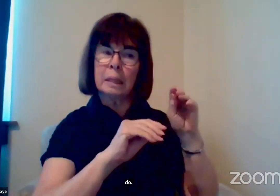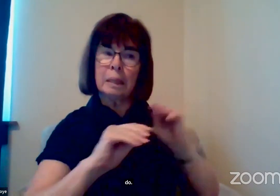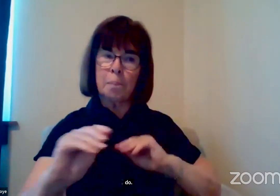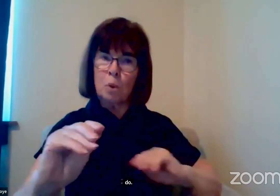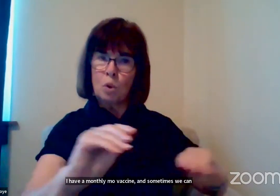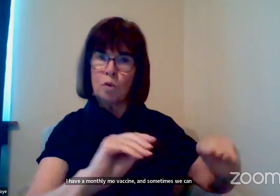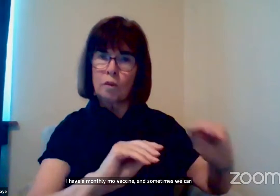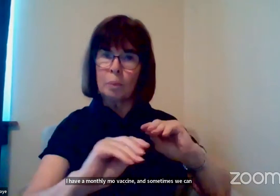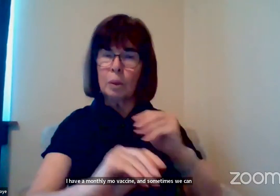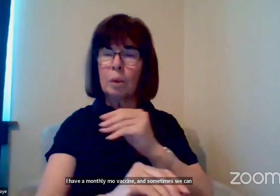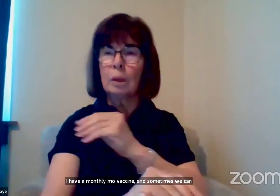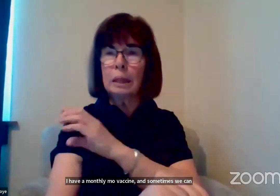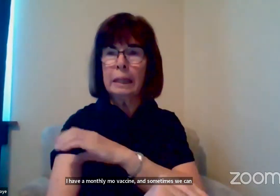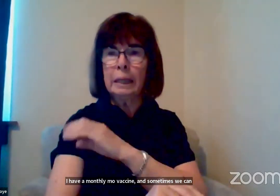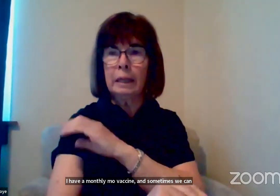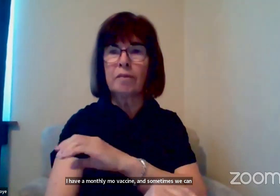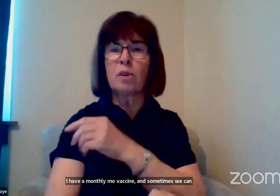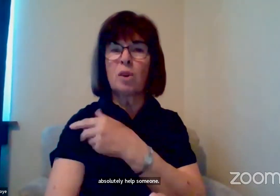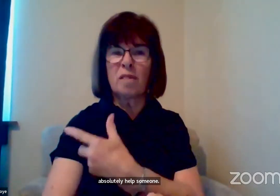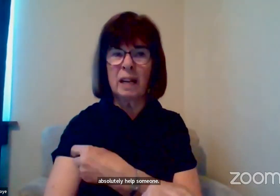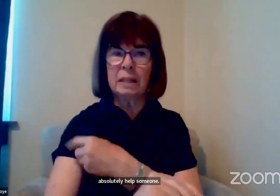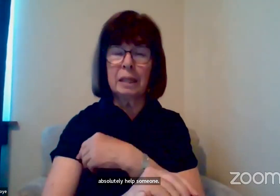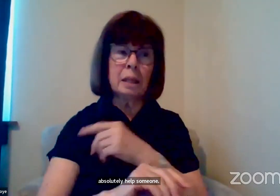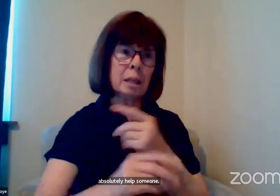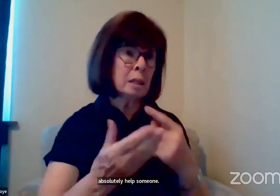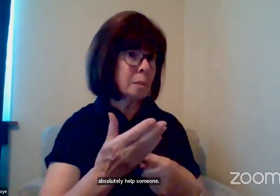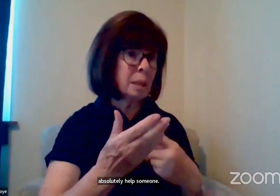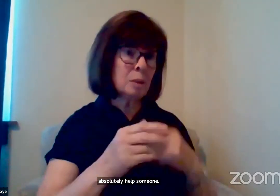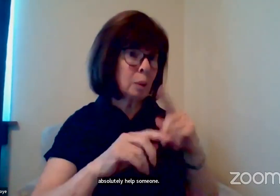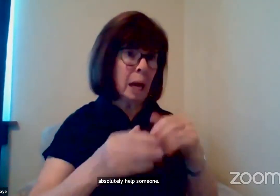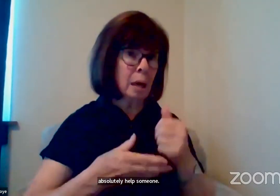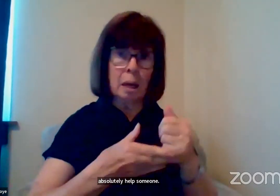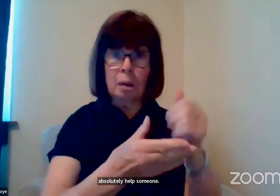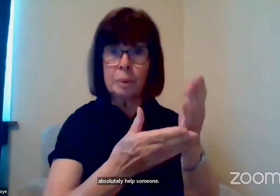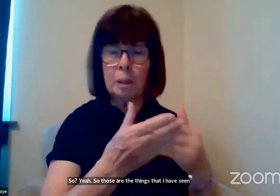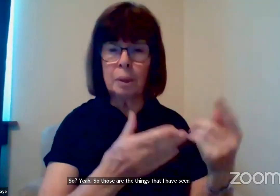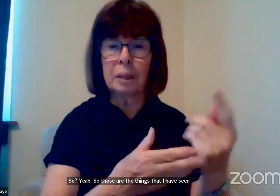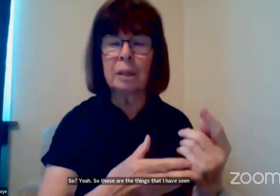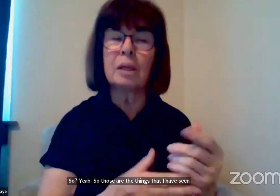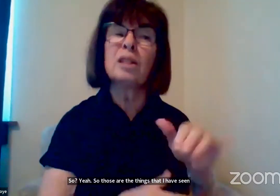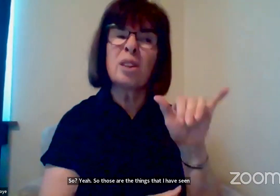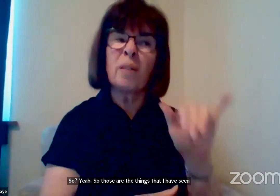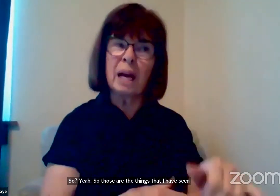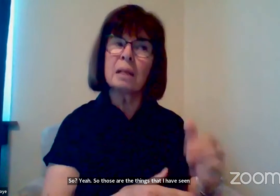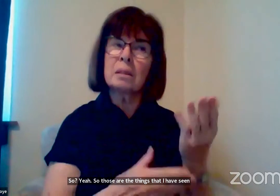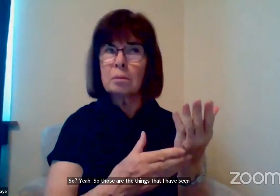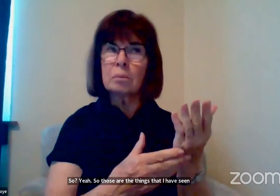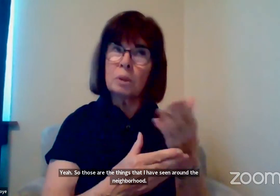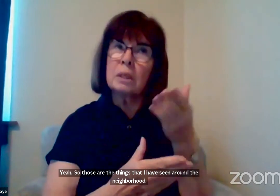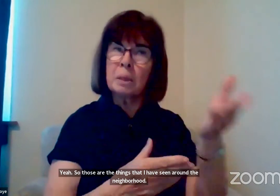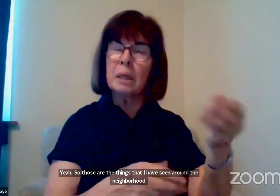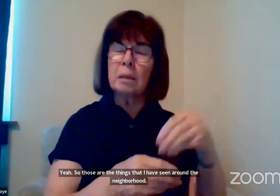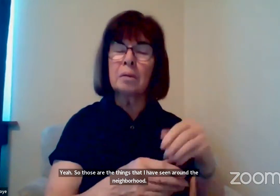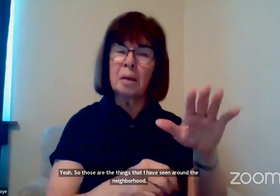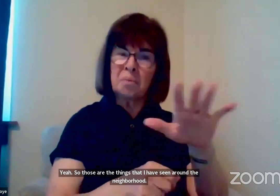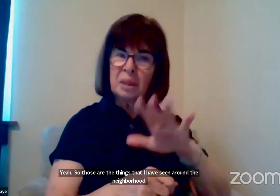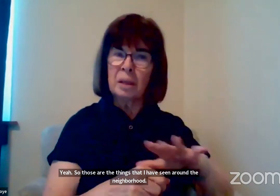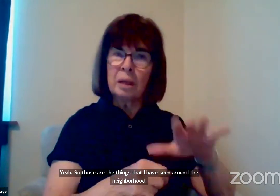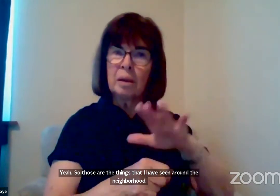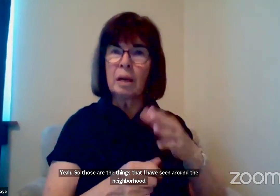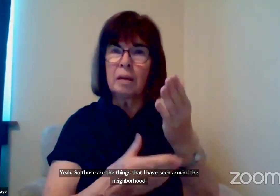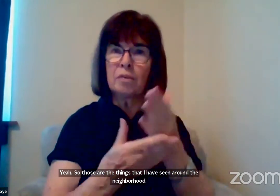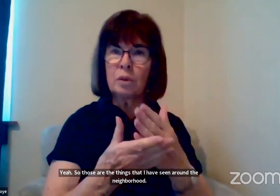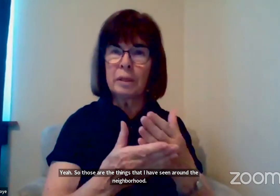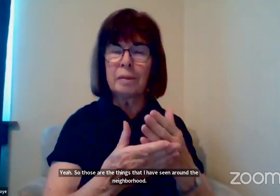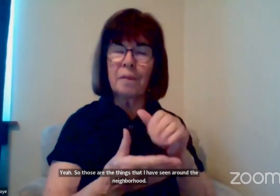help someone. So yeah, so those are the things that I have seen around the neighborhood and I've heard from people, and that's my